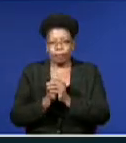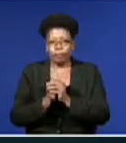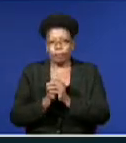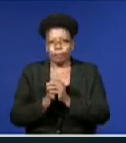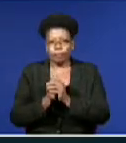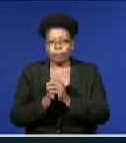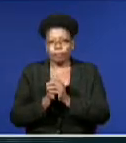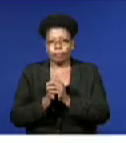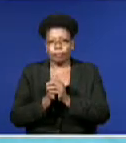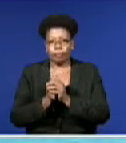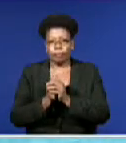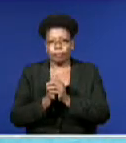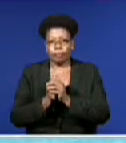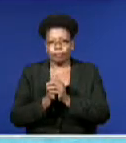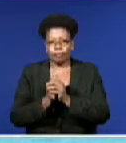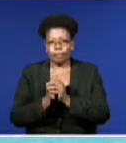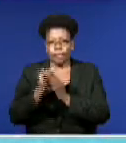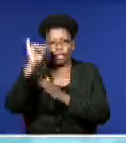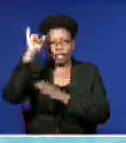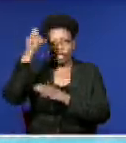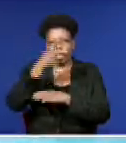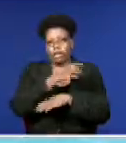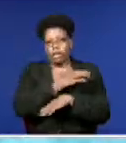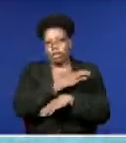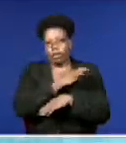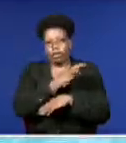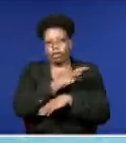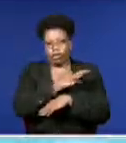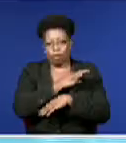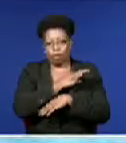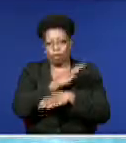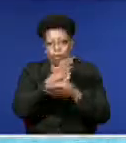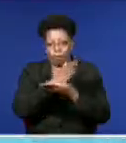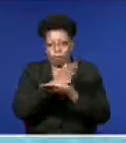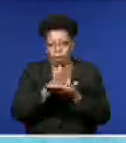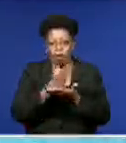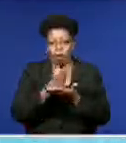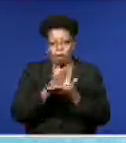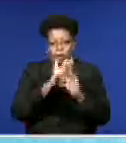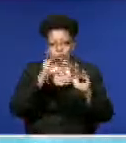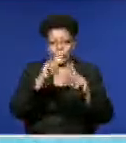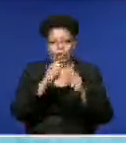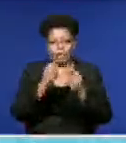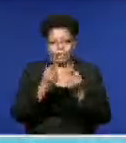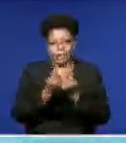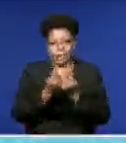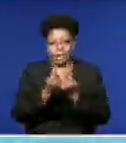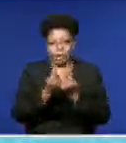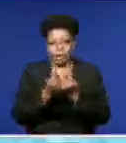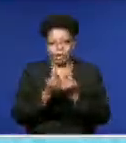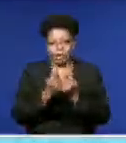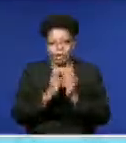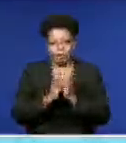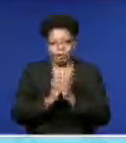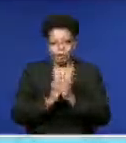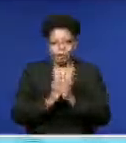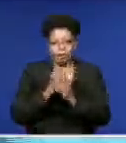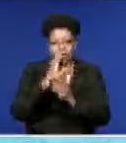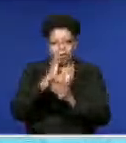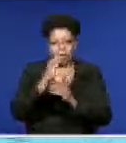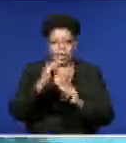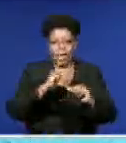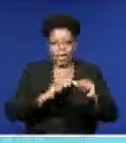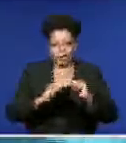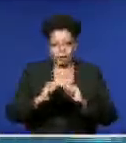16. Jared Fitzgerald is a member of the swim team for the Pan Am Games. He's also one of four Bahamians who will be in action